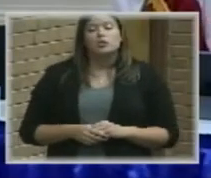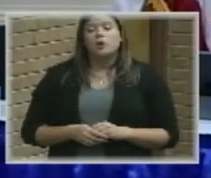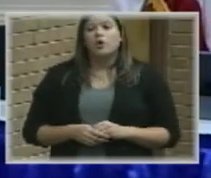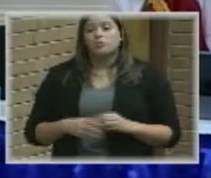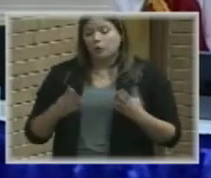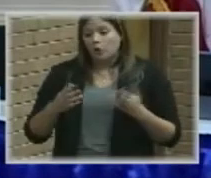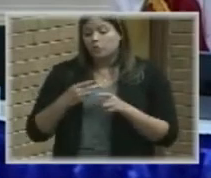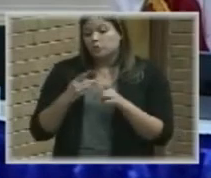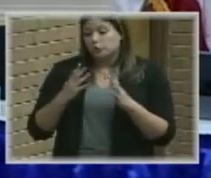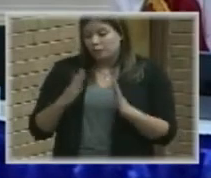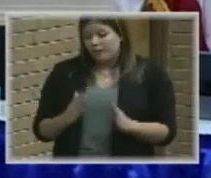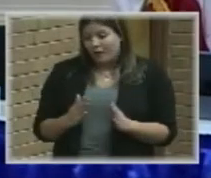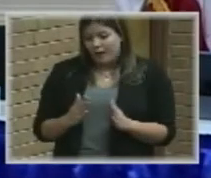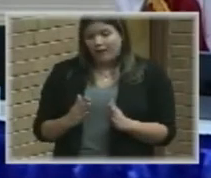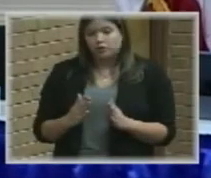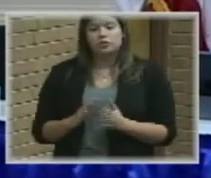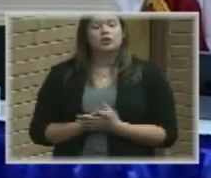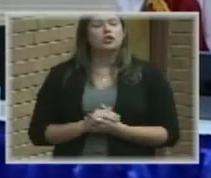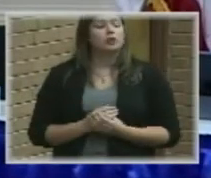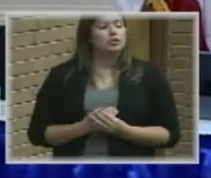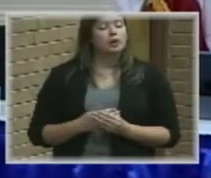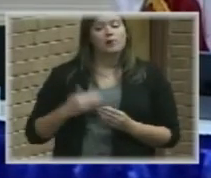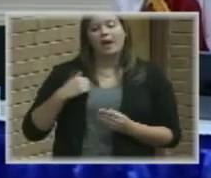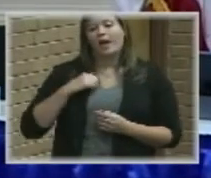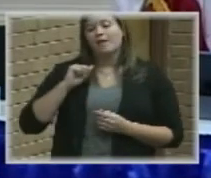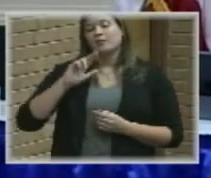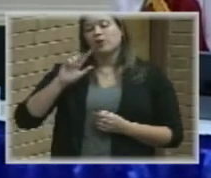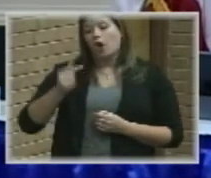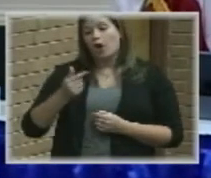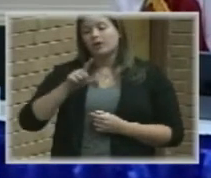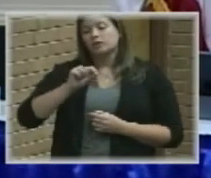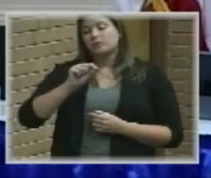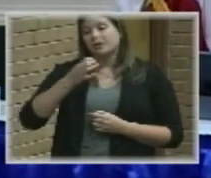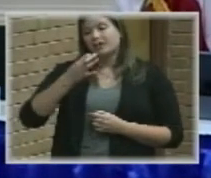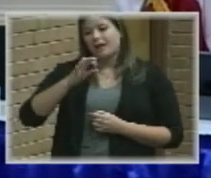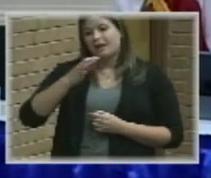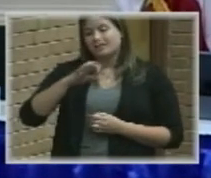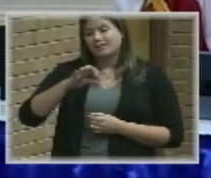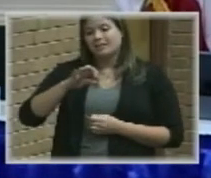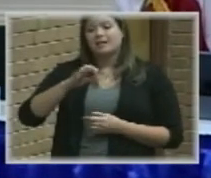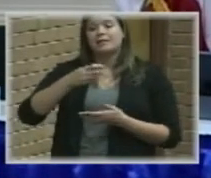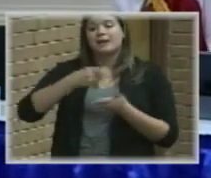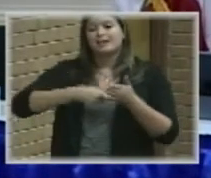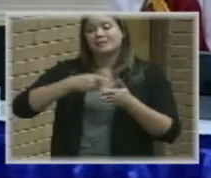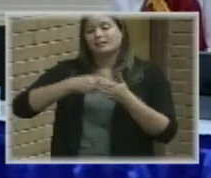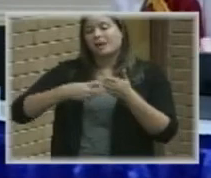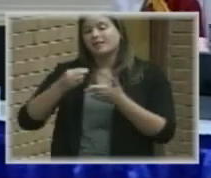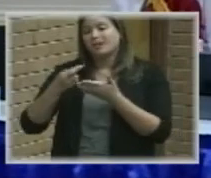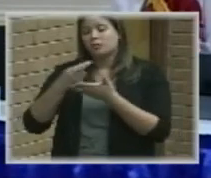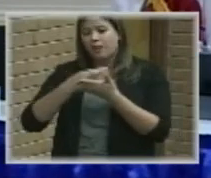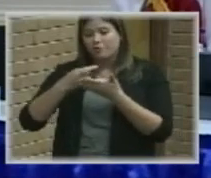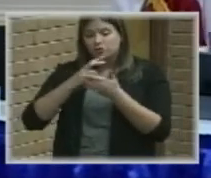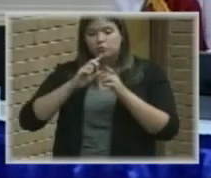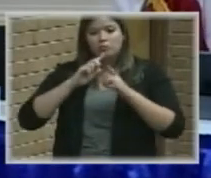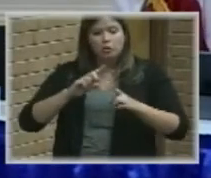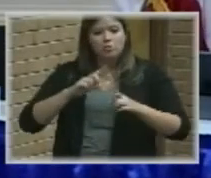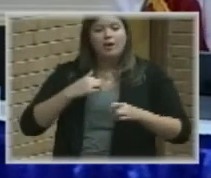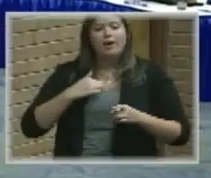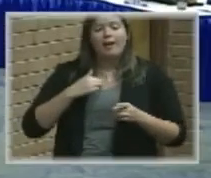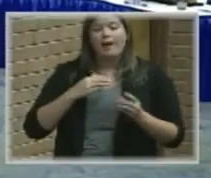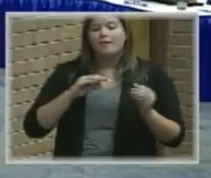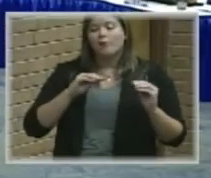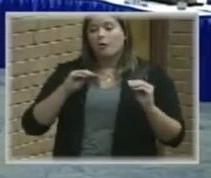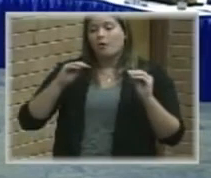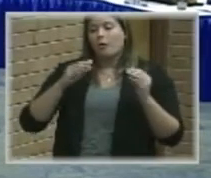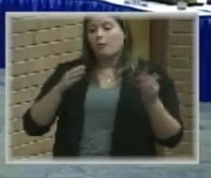First, we do have the August 2019 expense and revenue report. Can I have a motion to receive and file